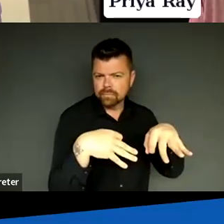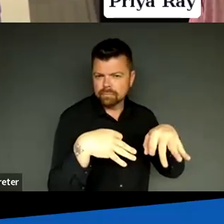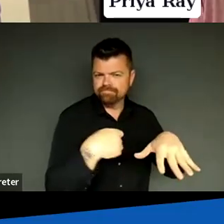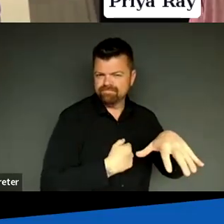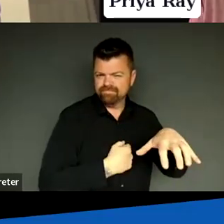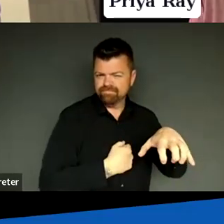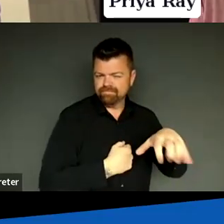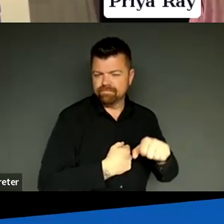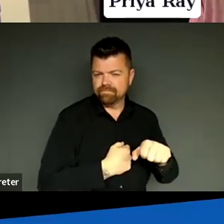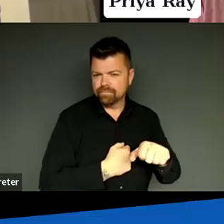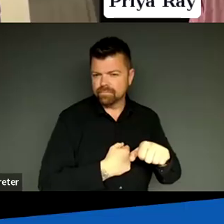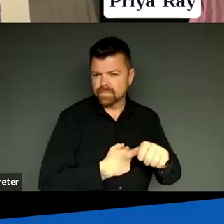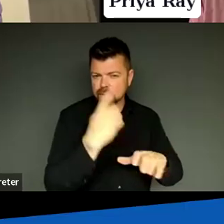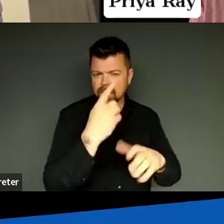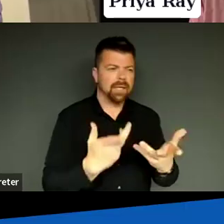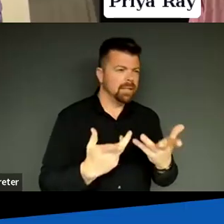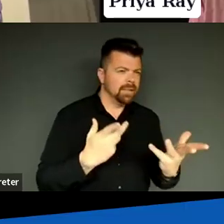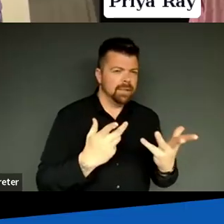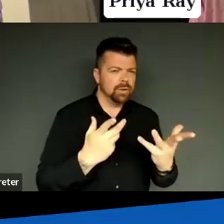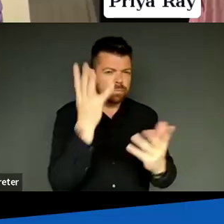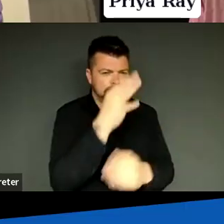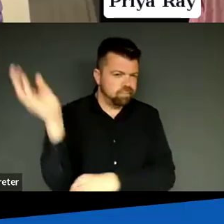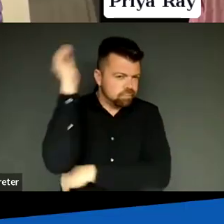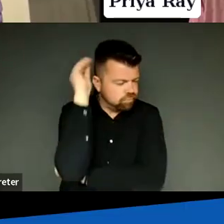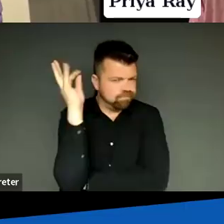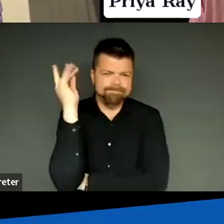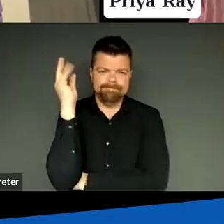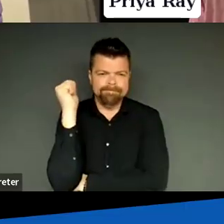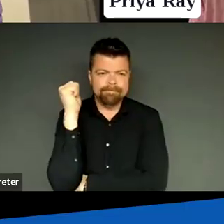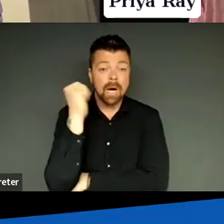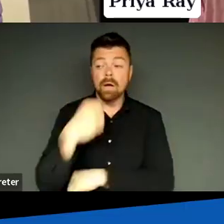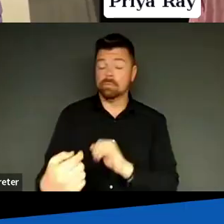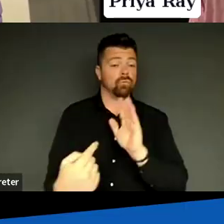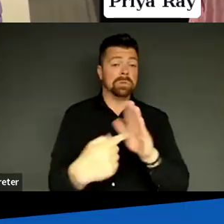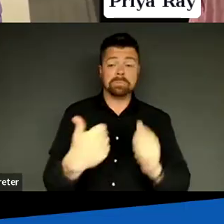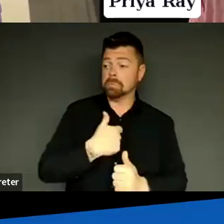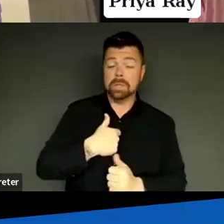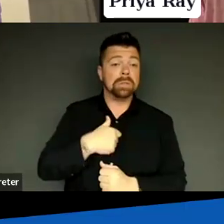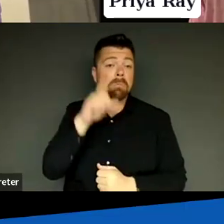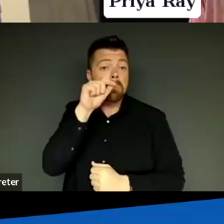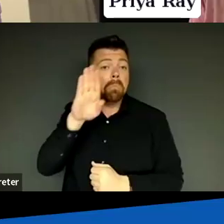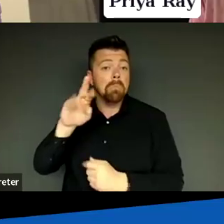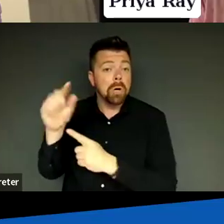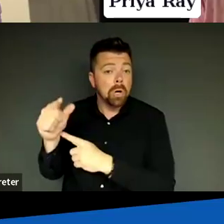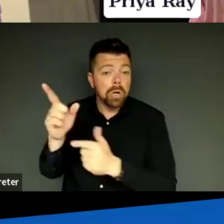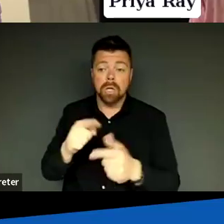to do mindfulness. For me, that's through birding. For, somebody else, it might be through clay or